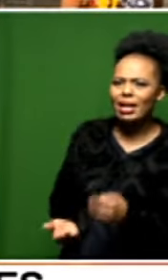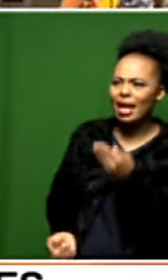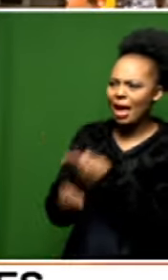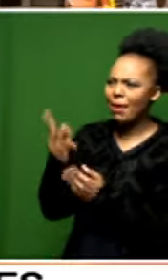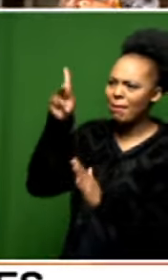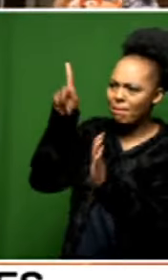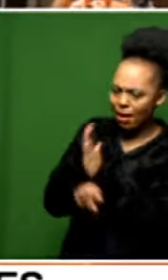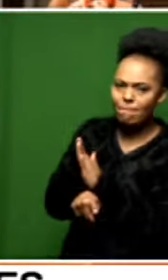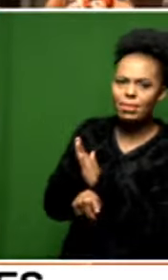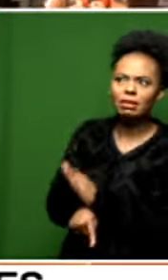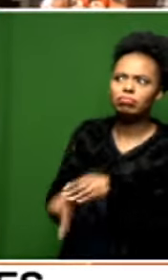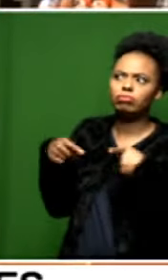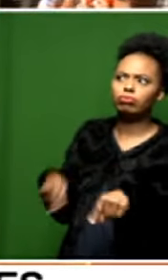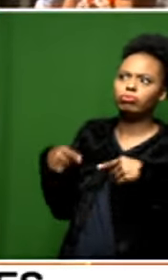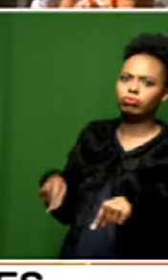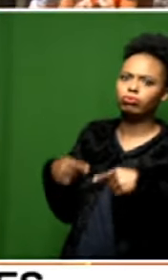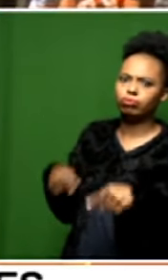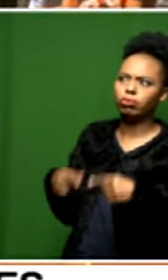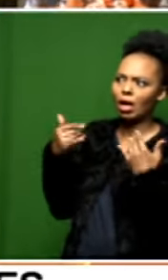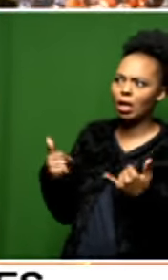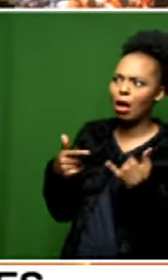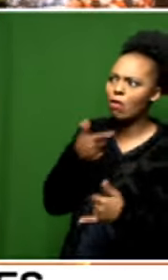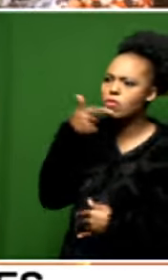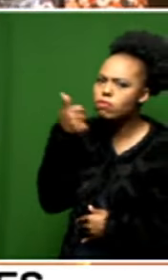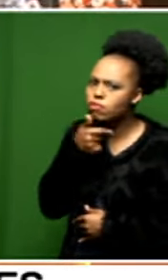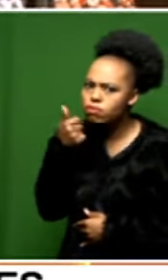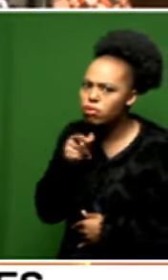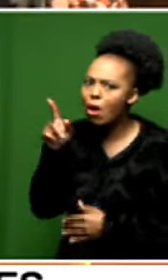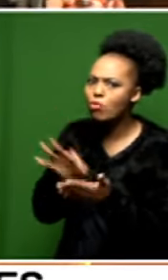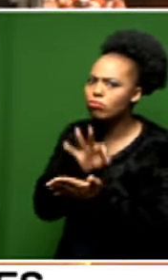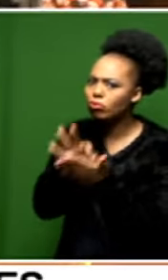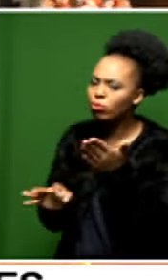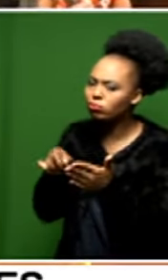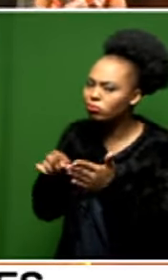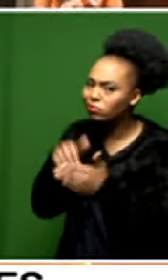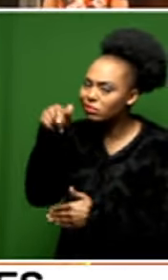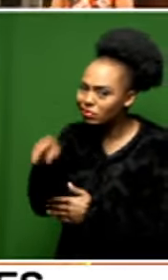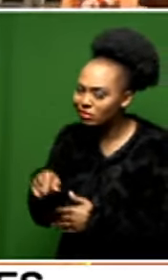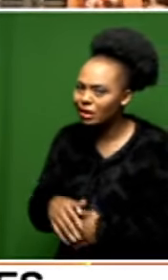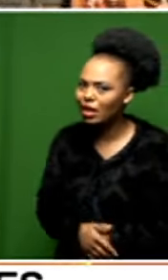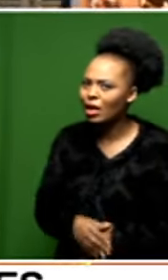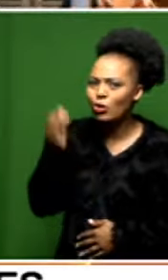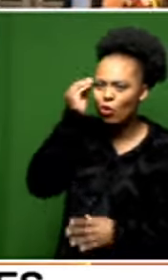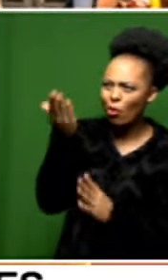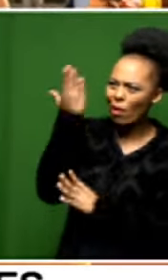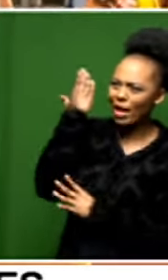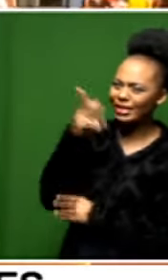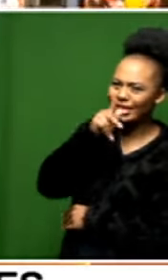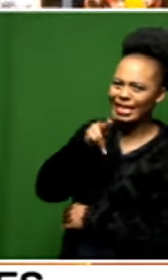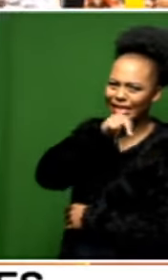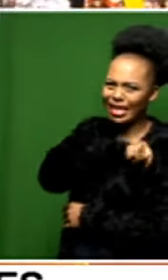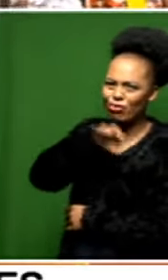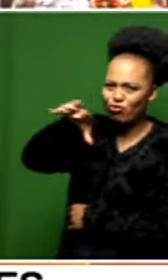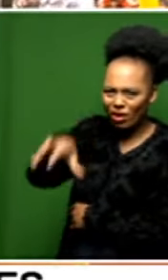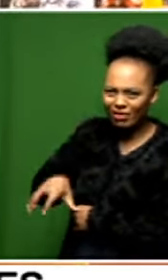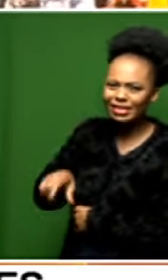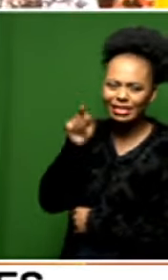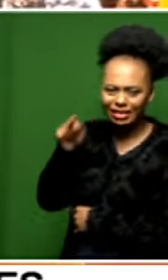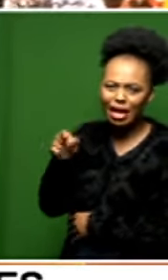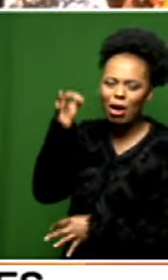fears of political violence ahead of the elections. And we know that in the past, KZN has been, laden